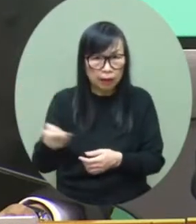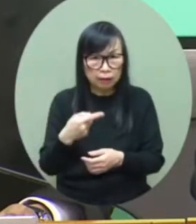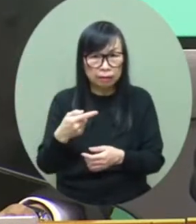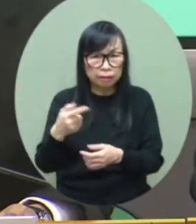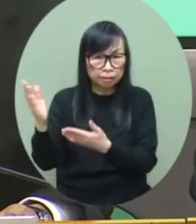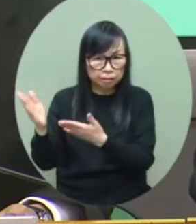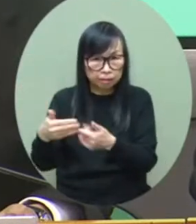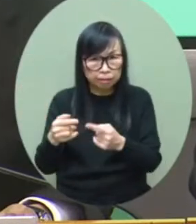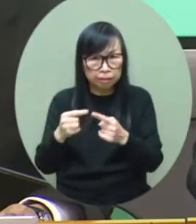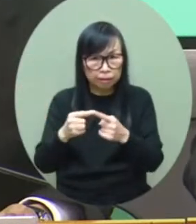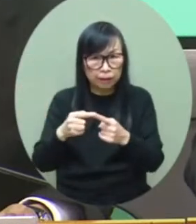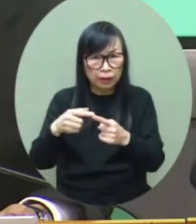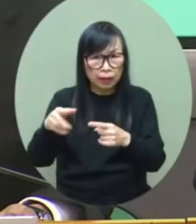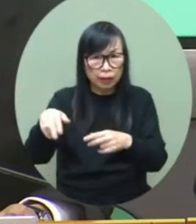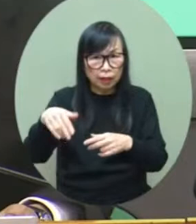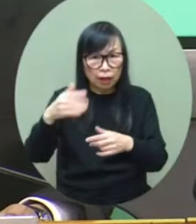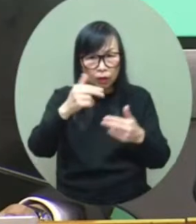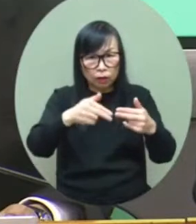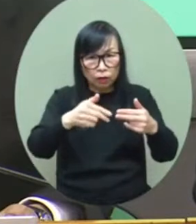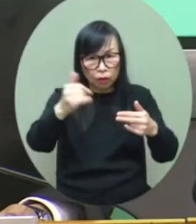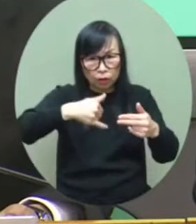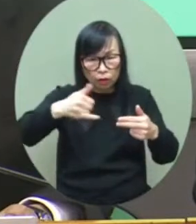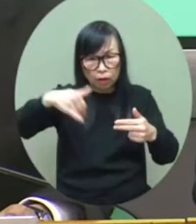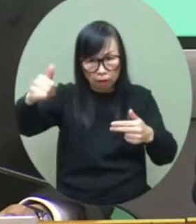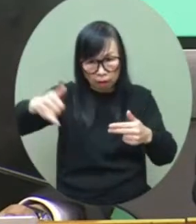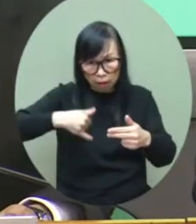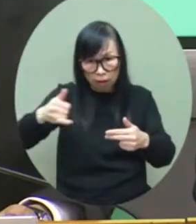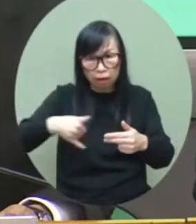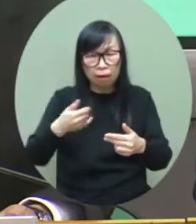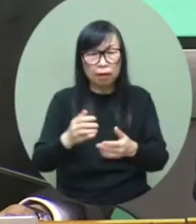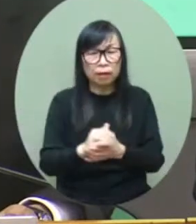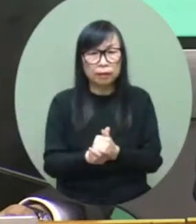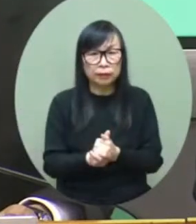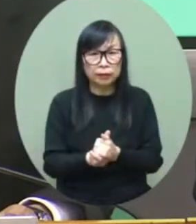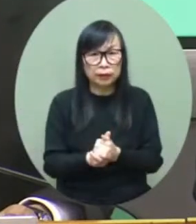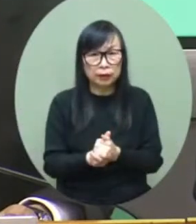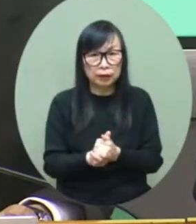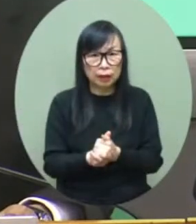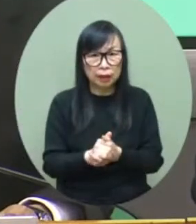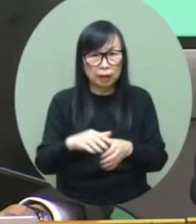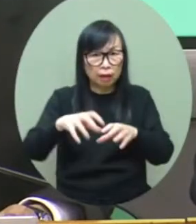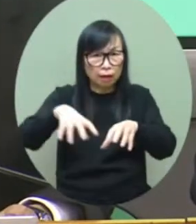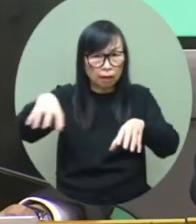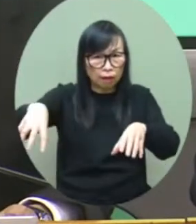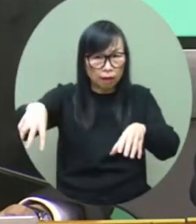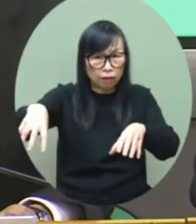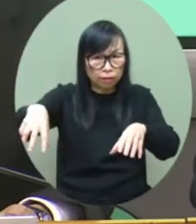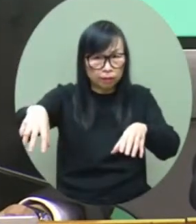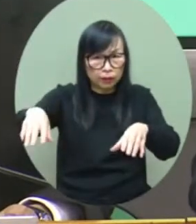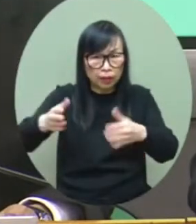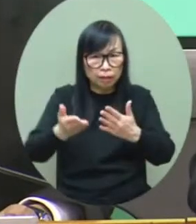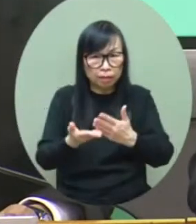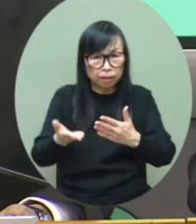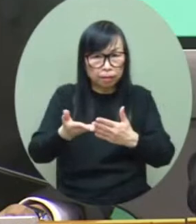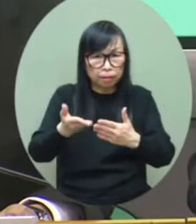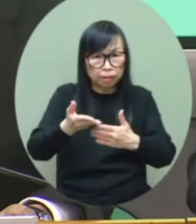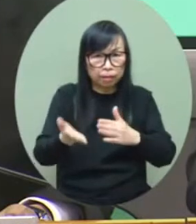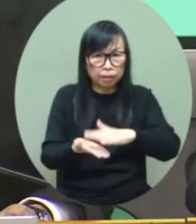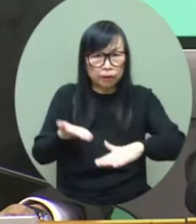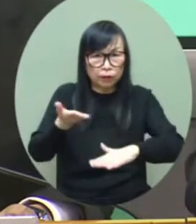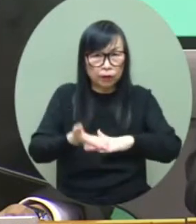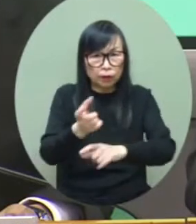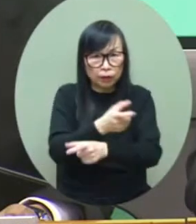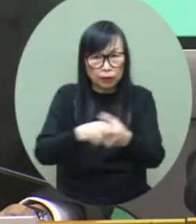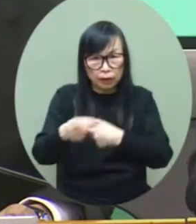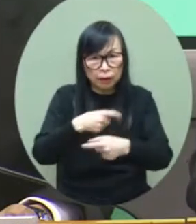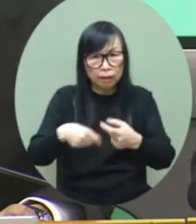northwards to the traveled north to the mainland, and some 700,000 people traveled south to Hong Kong. They made